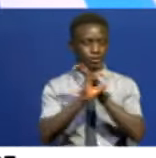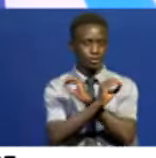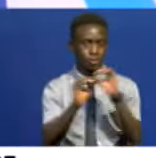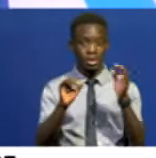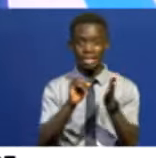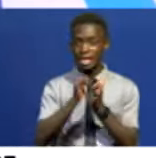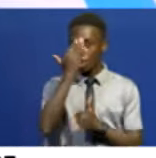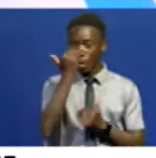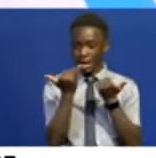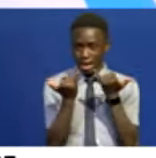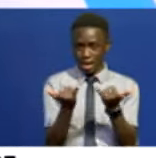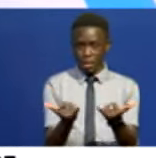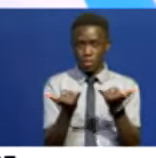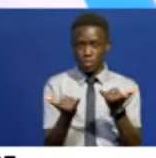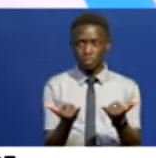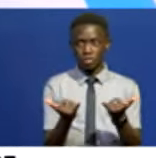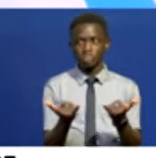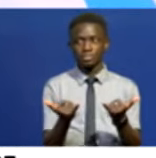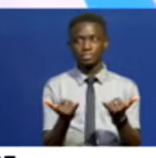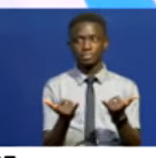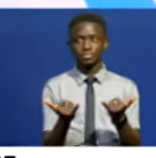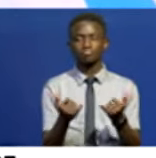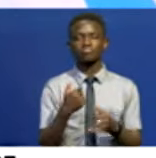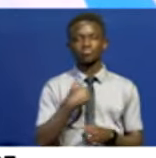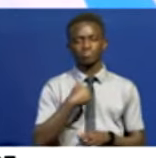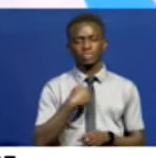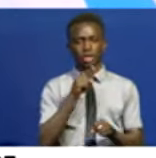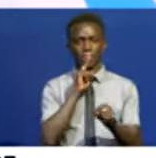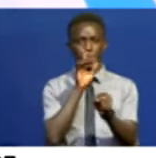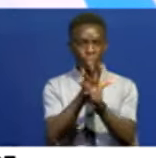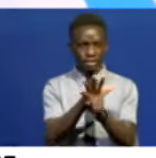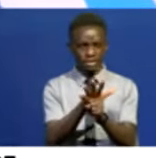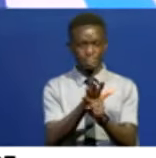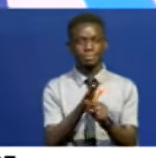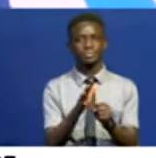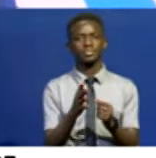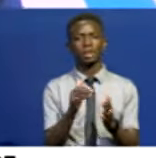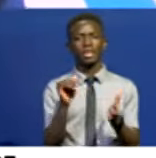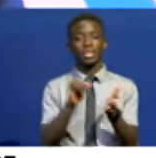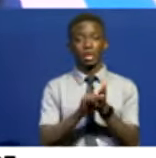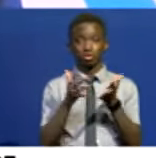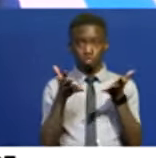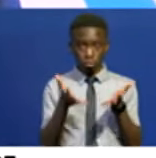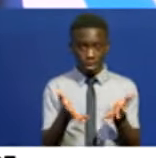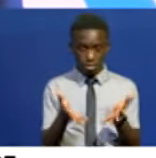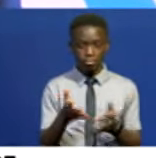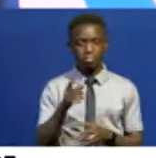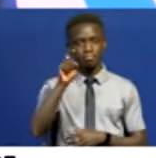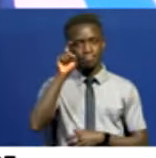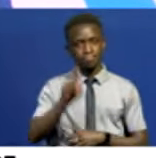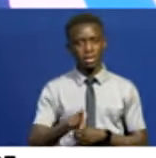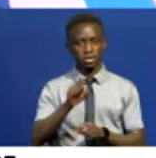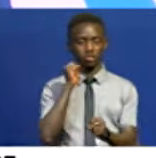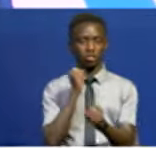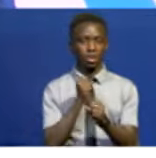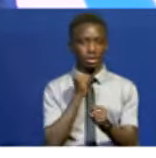this time round, I made a commitment that this time round it must work.